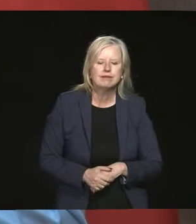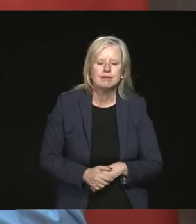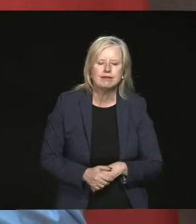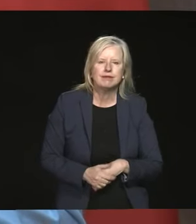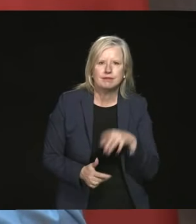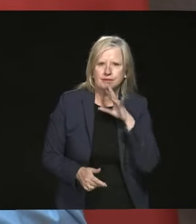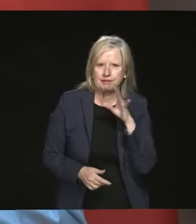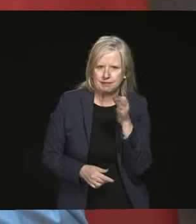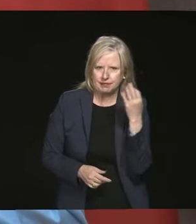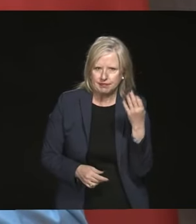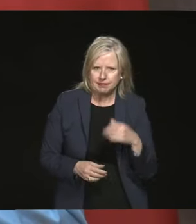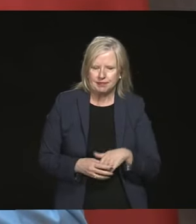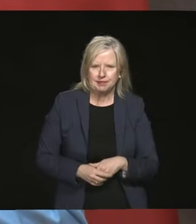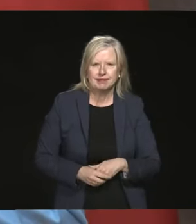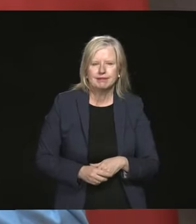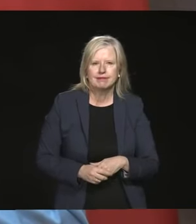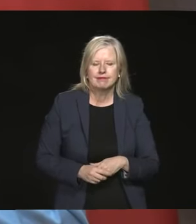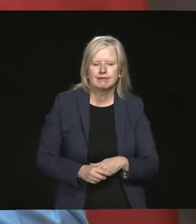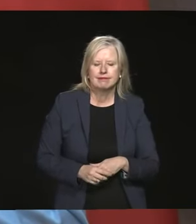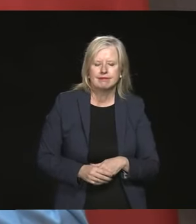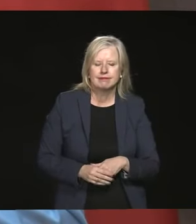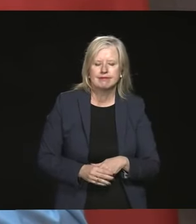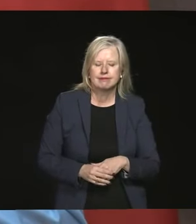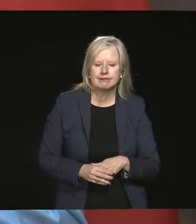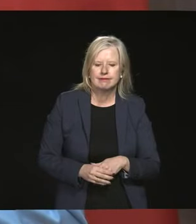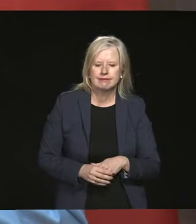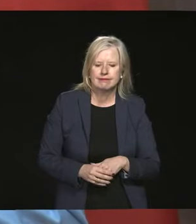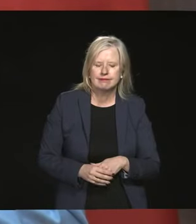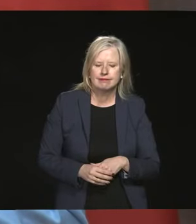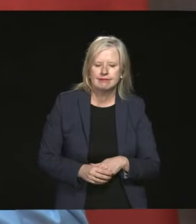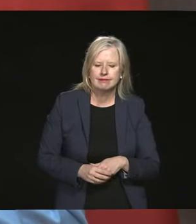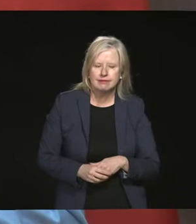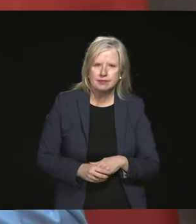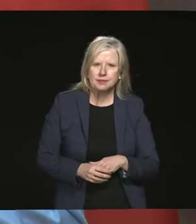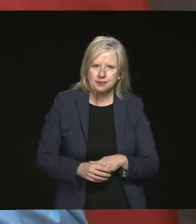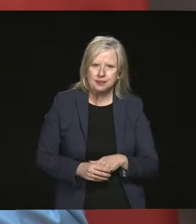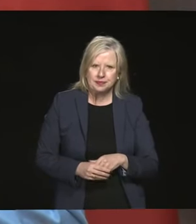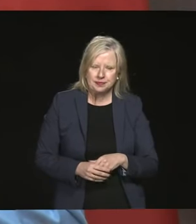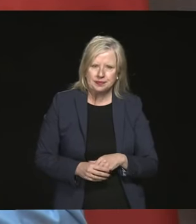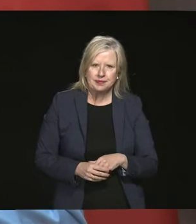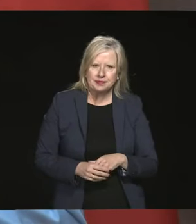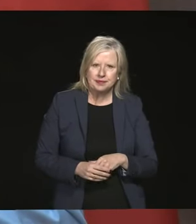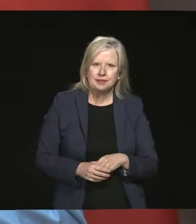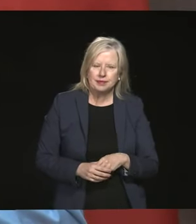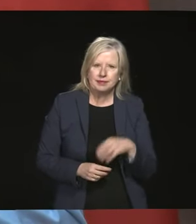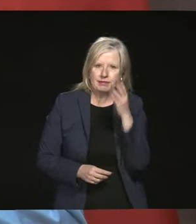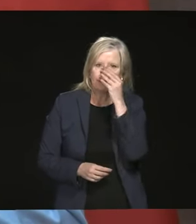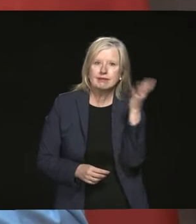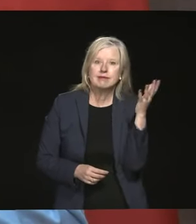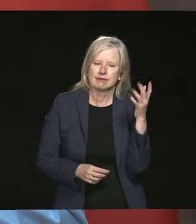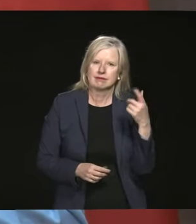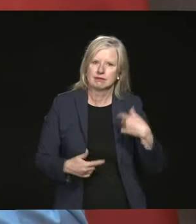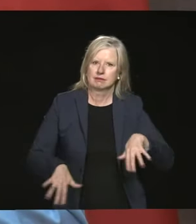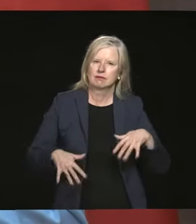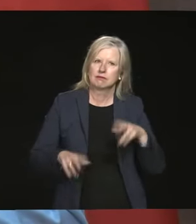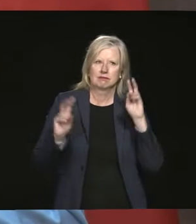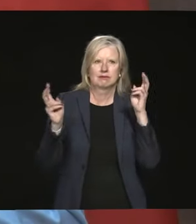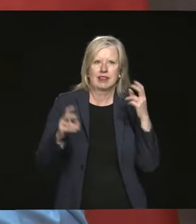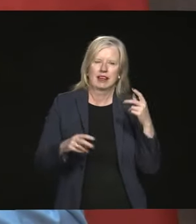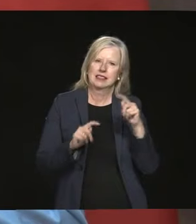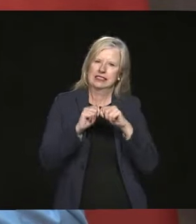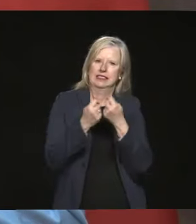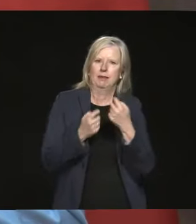d'une démarche I can tell you d'approvisionnement that this d'Équipe is Canada truly à a Team laquelle Canada collaborent approach to tous les procurement, intervenants